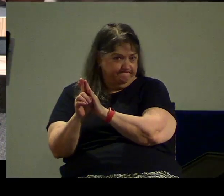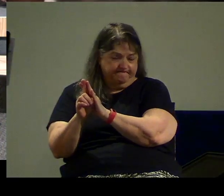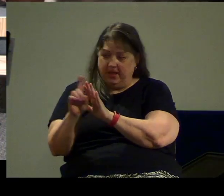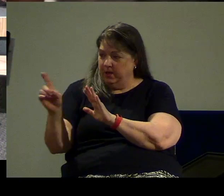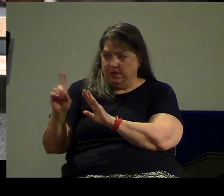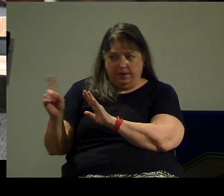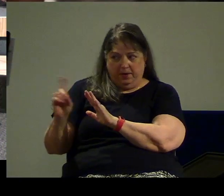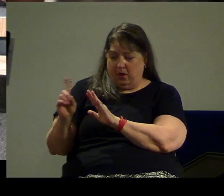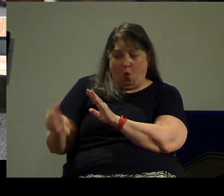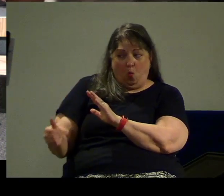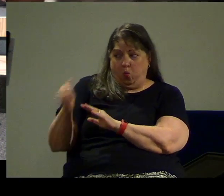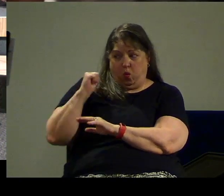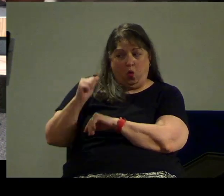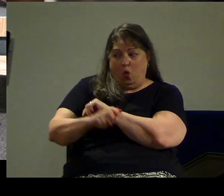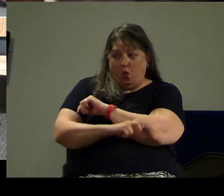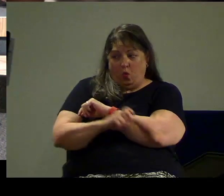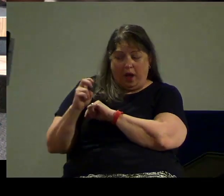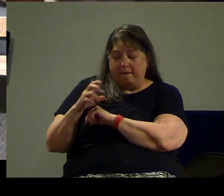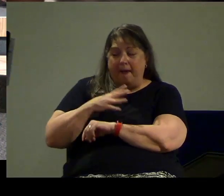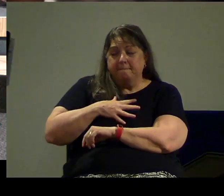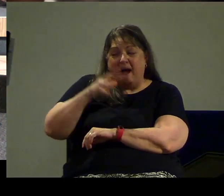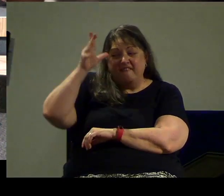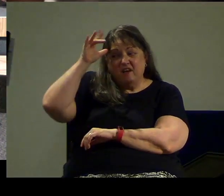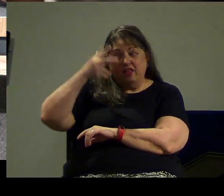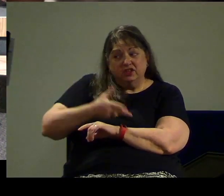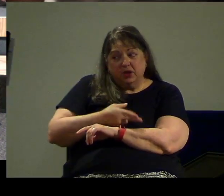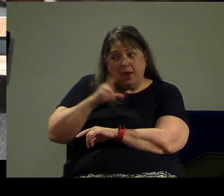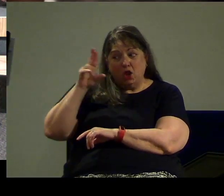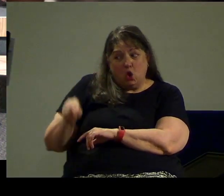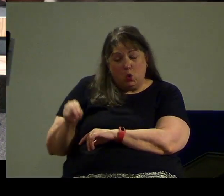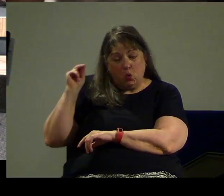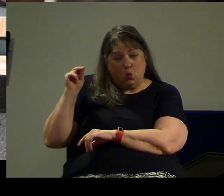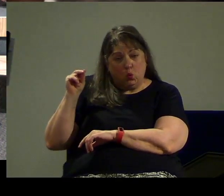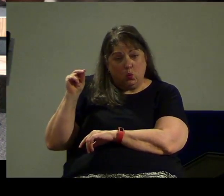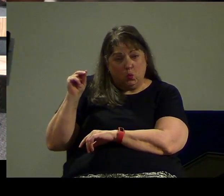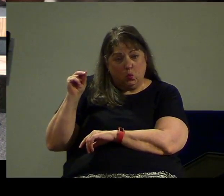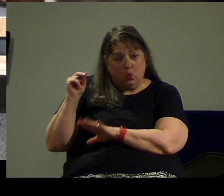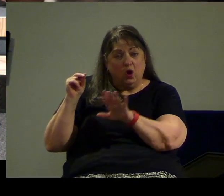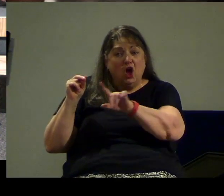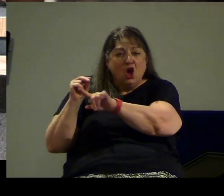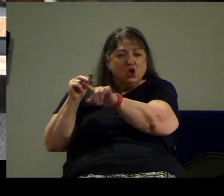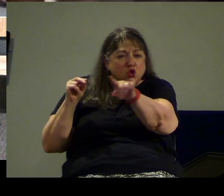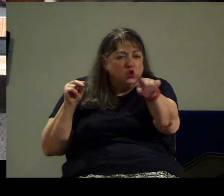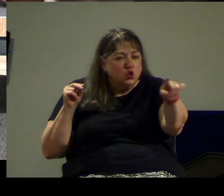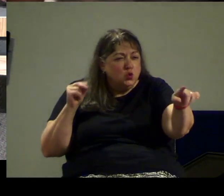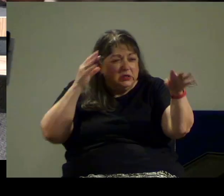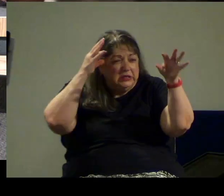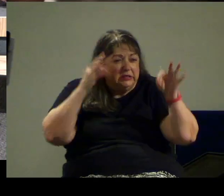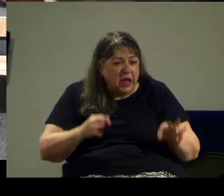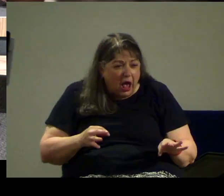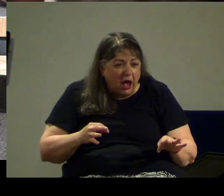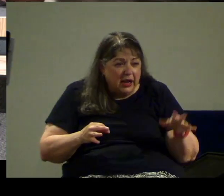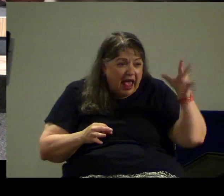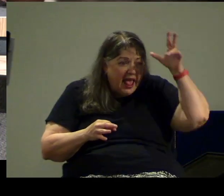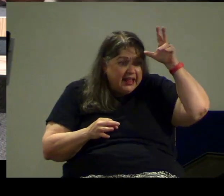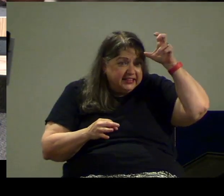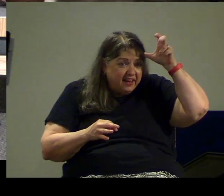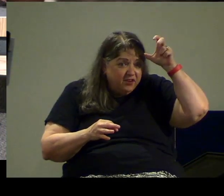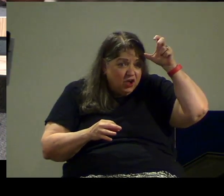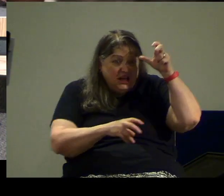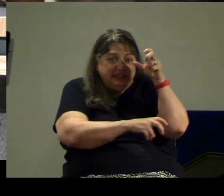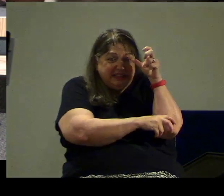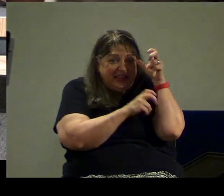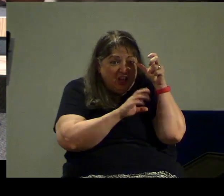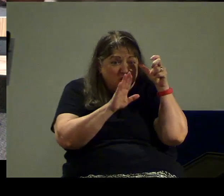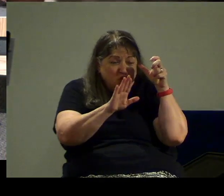his household, to be robbed by the devil. Do not allow the devil to rob from you that which belongs